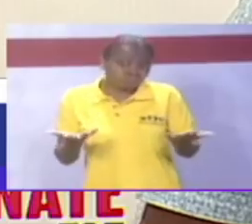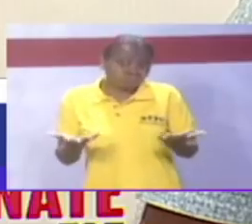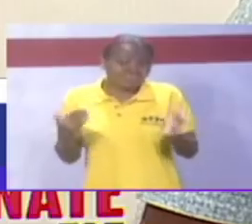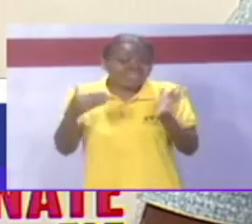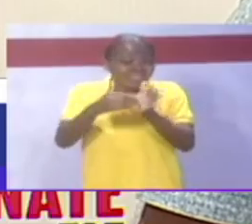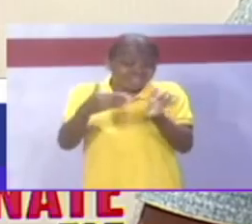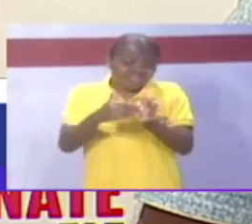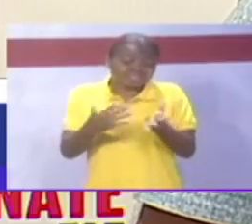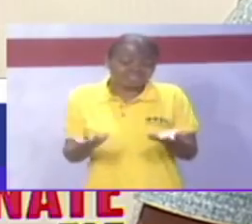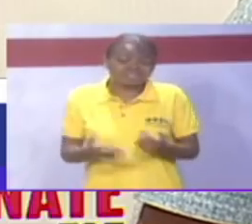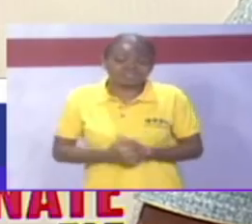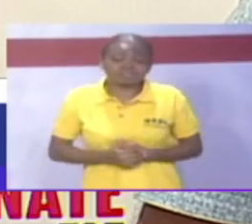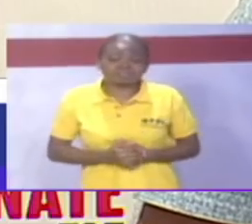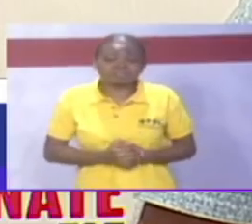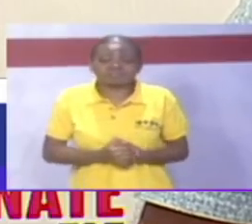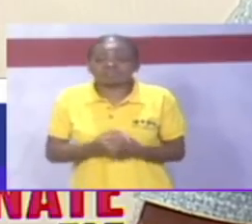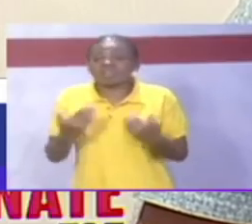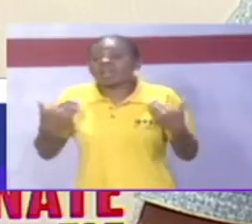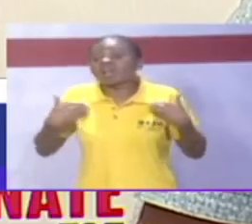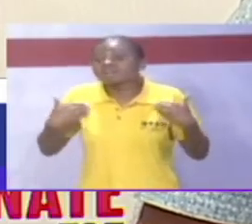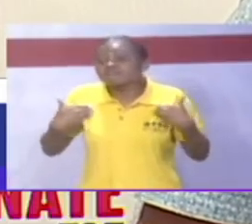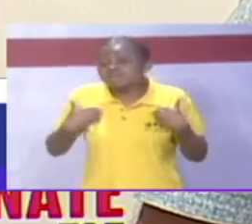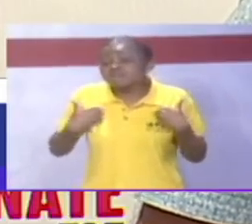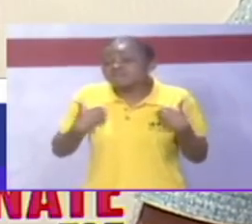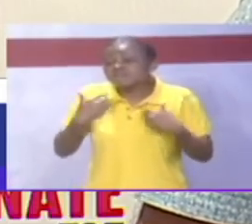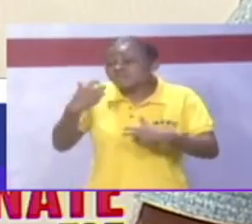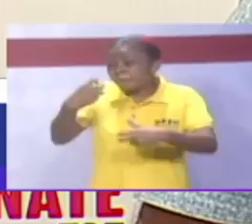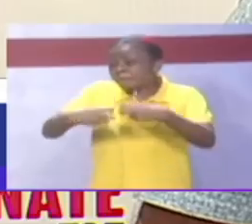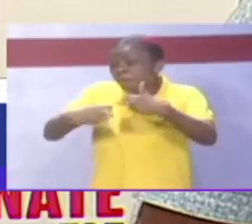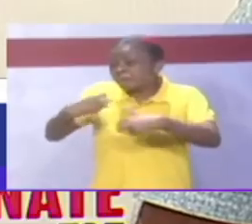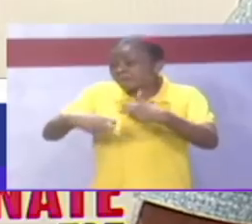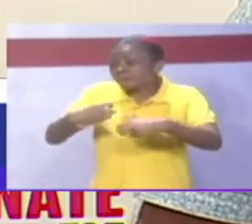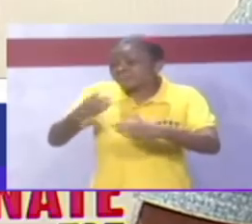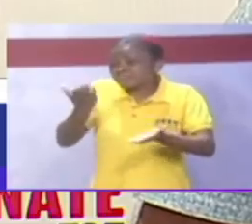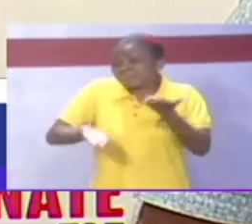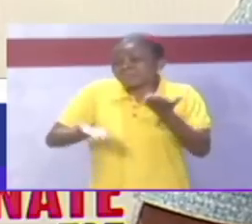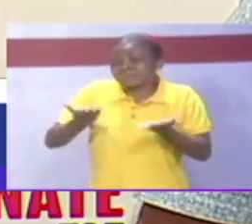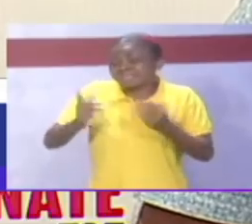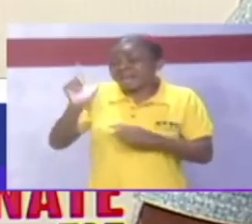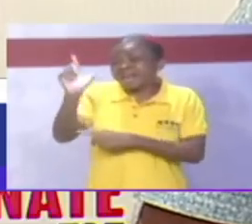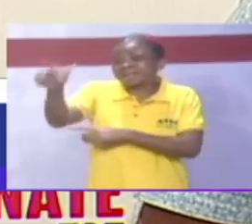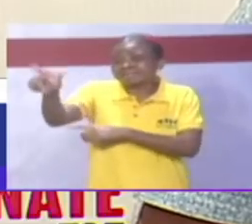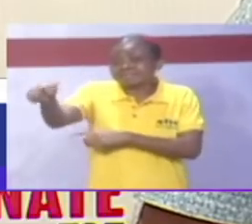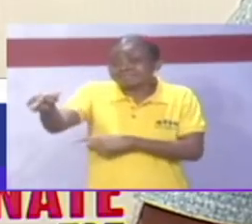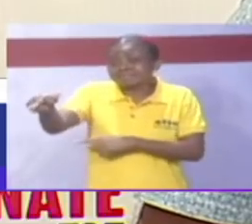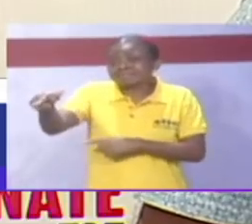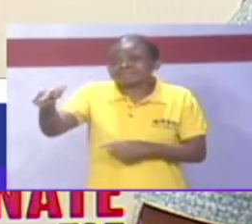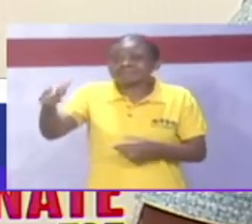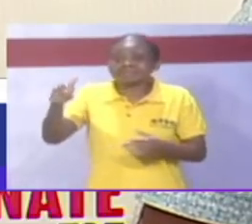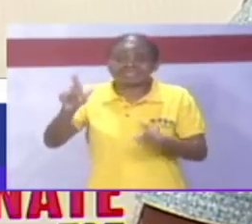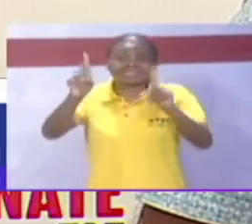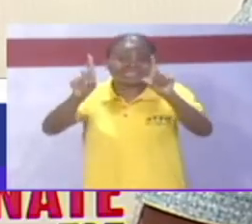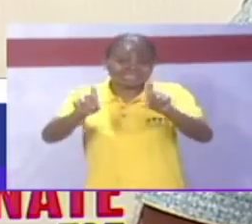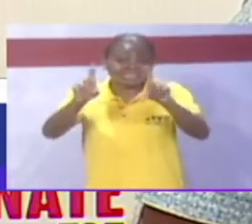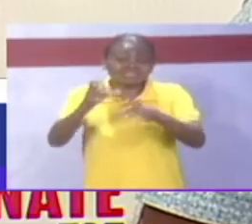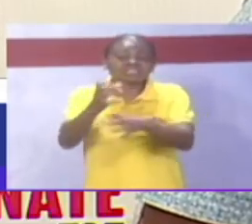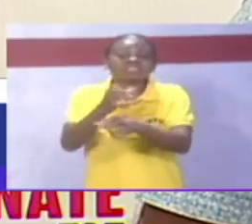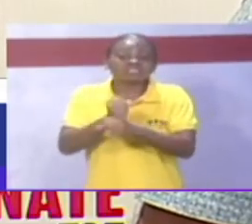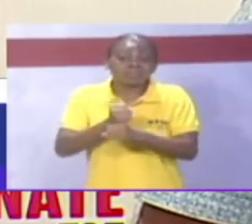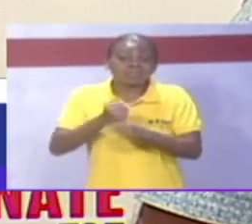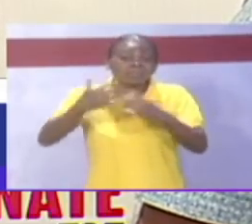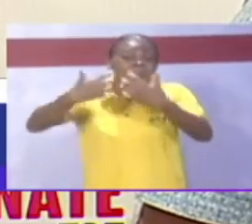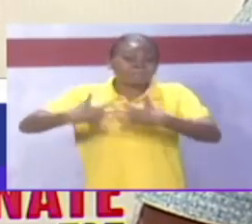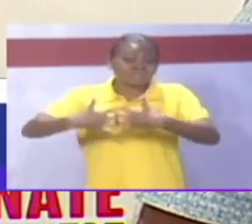a problem that I may require a pacemaker for my heart. I require